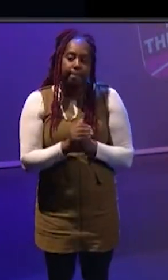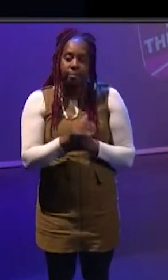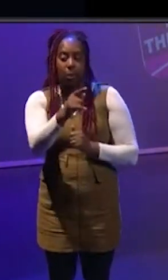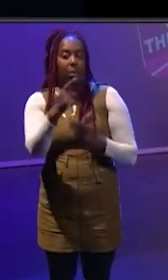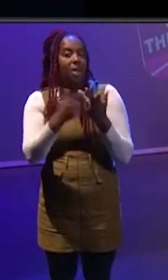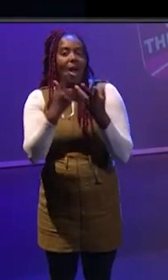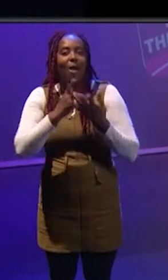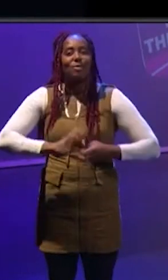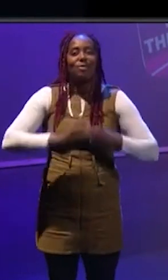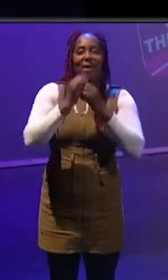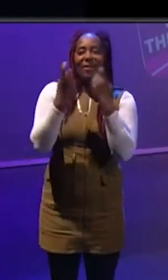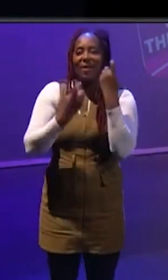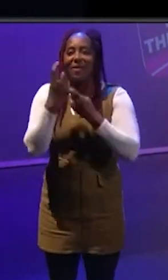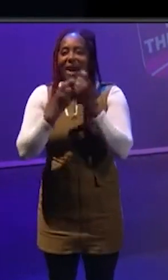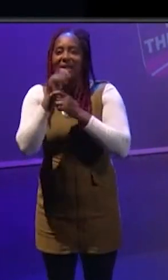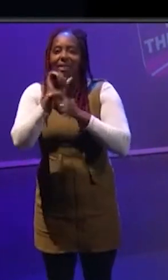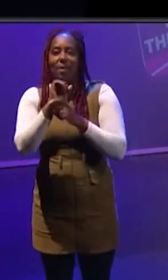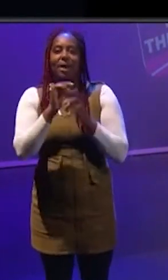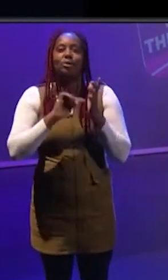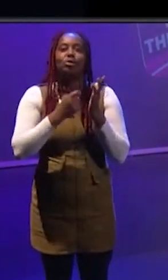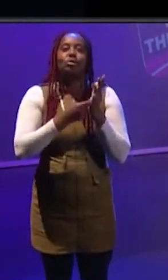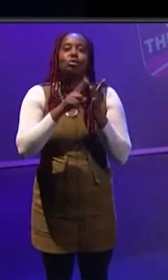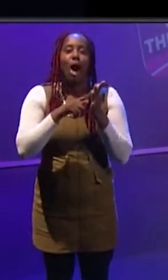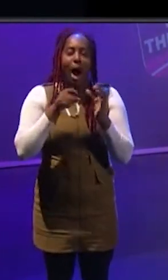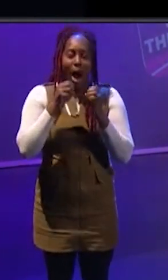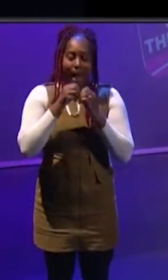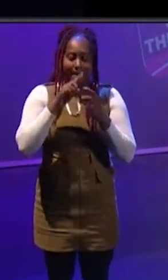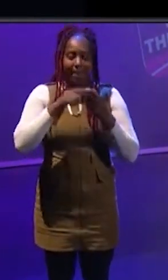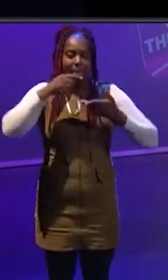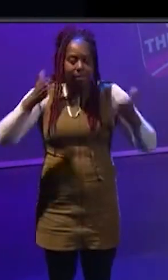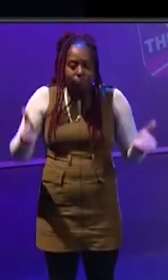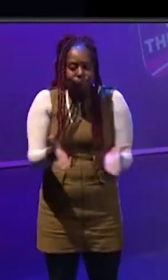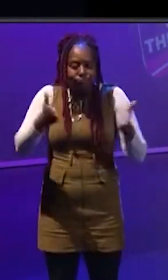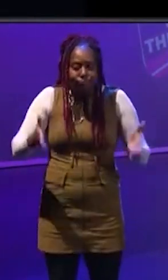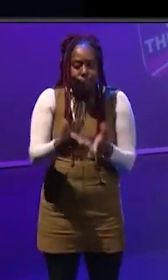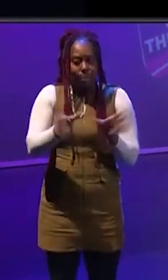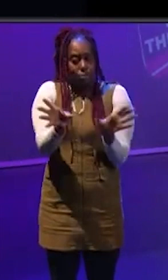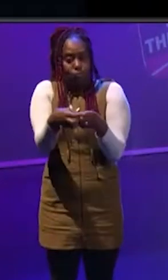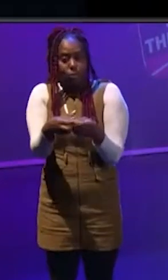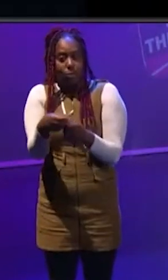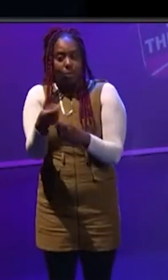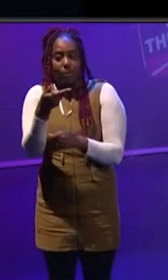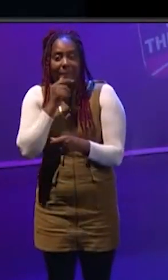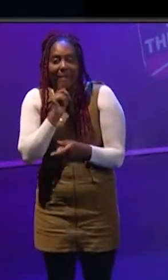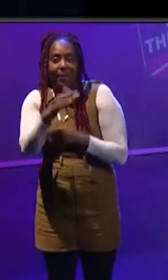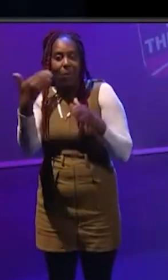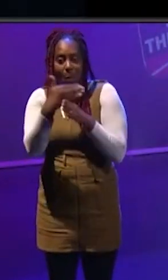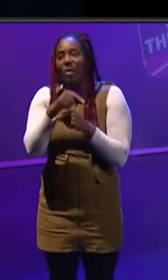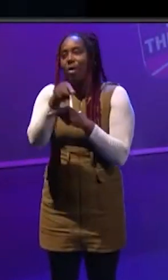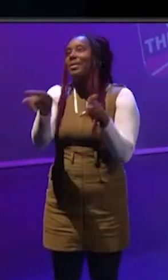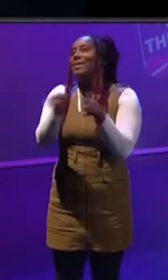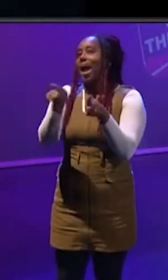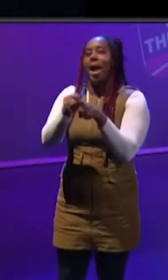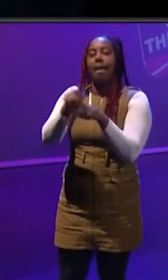other creatives and finding your tribe, I think, in a weird way, like, and nurturing and finding your team of people that you want to constantly like work with and